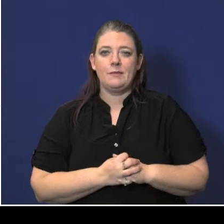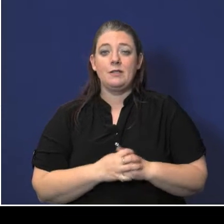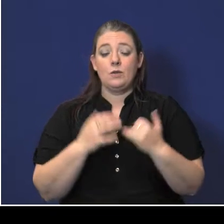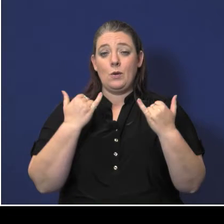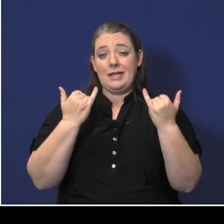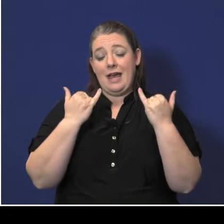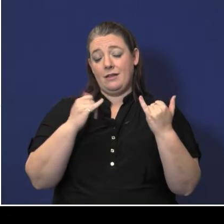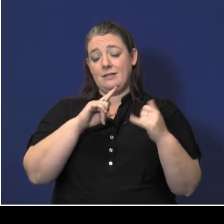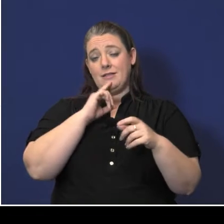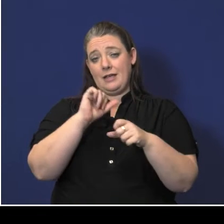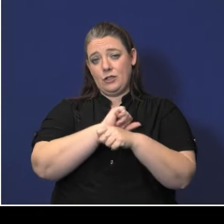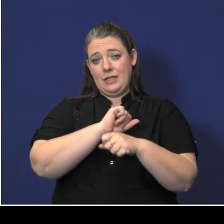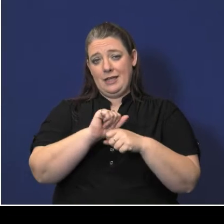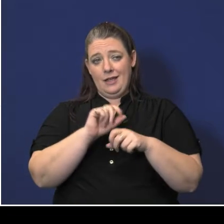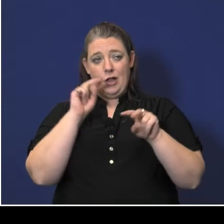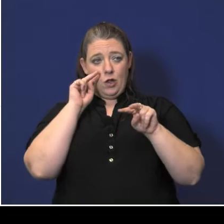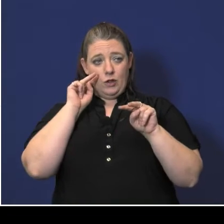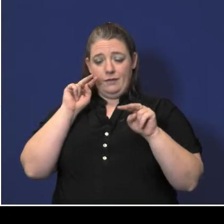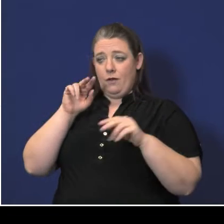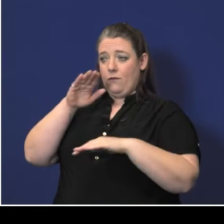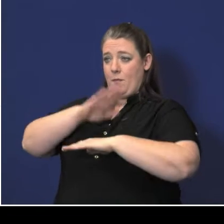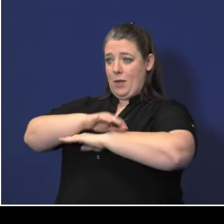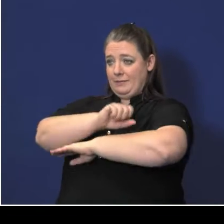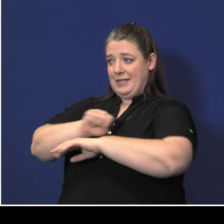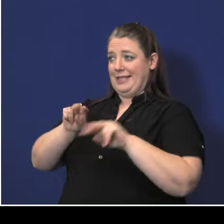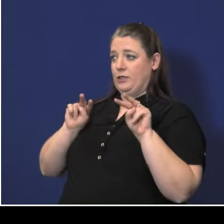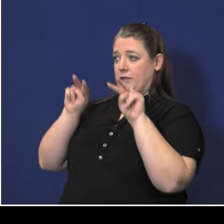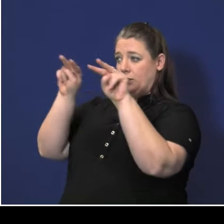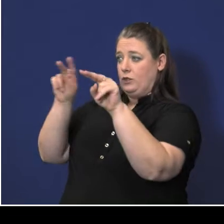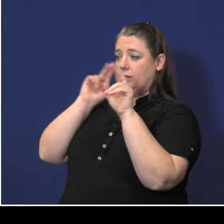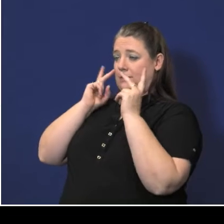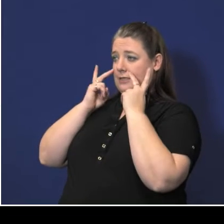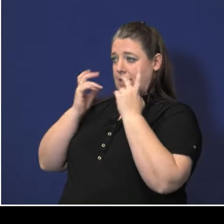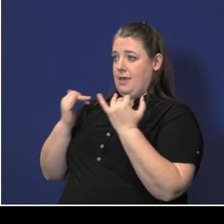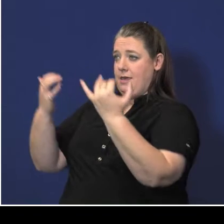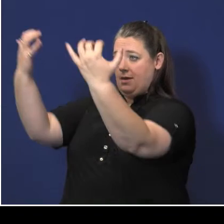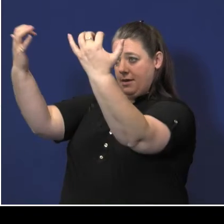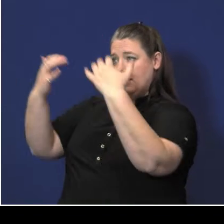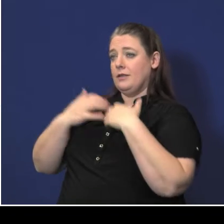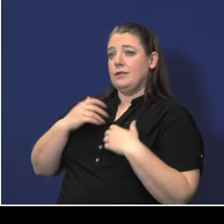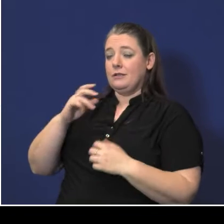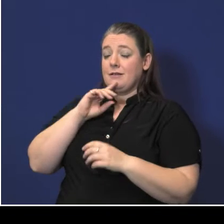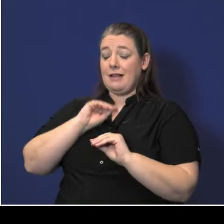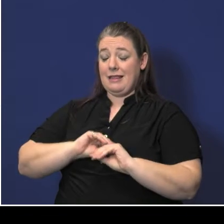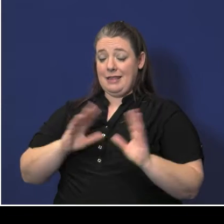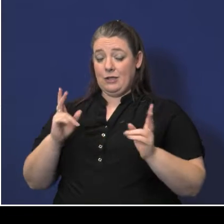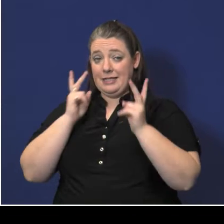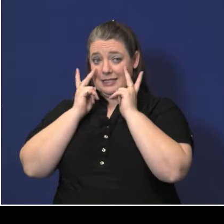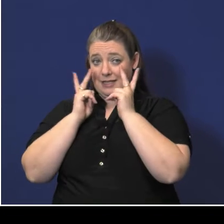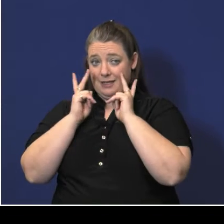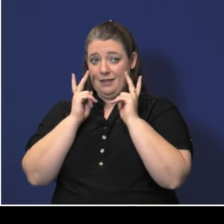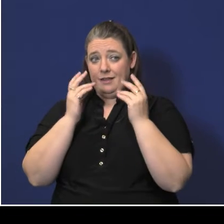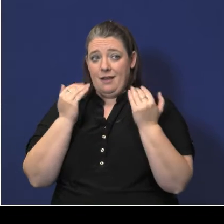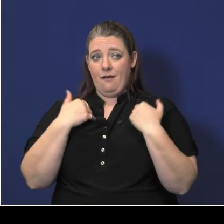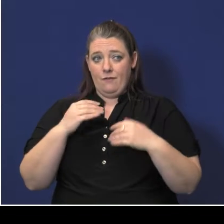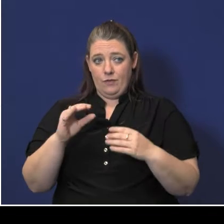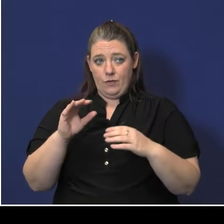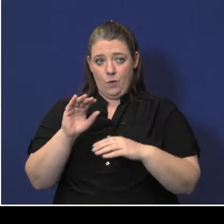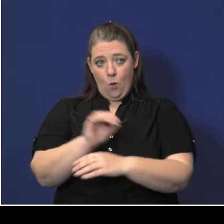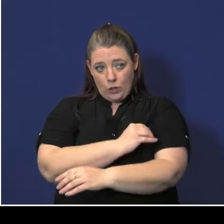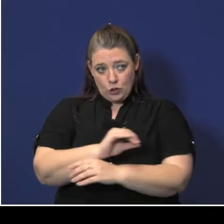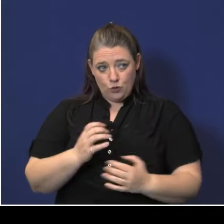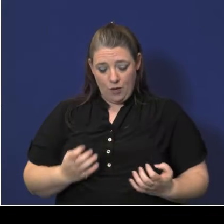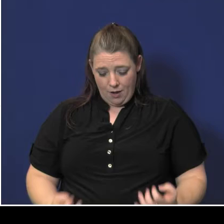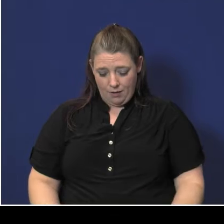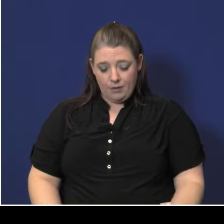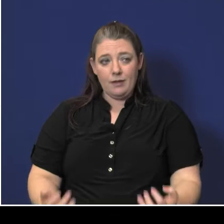is actually a look from the stage. So this is what the performances or the performers will get to see. So you can clearly see here not only the orchestra and the parterre, but the first balcony